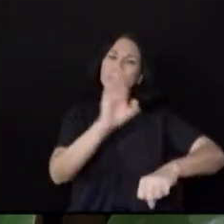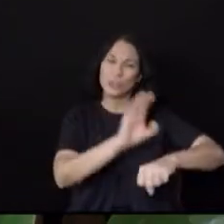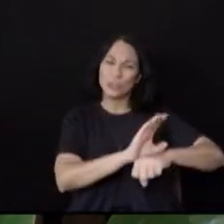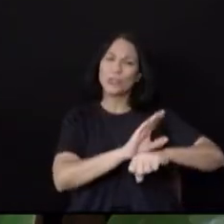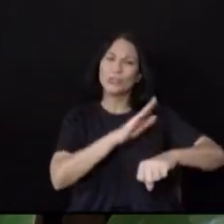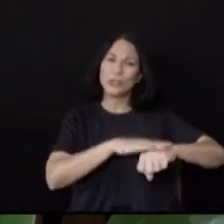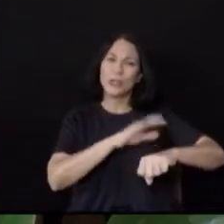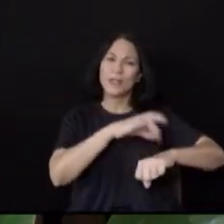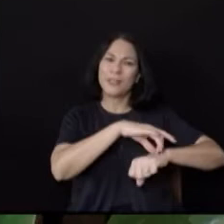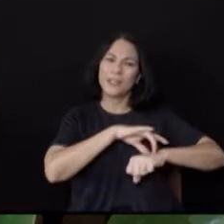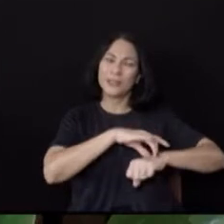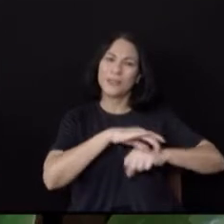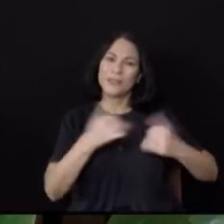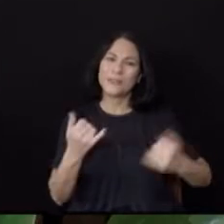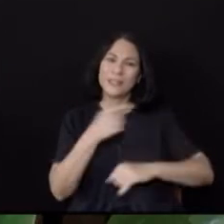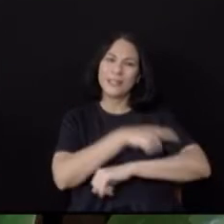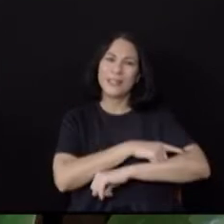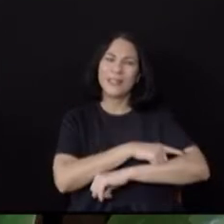on the earth today.